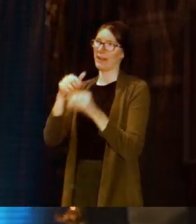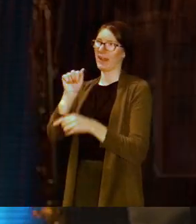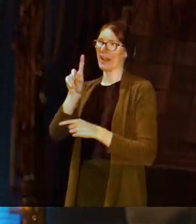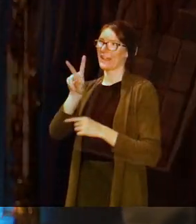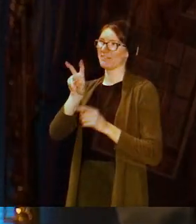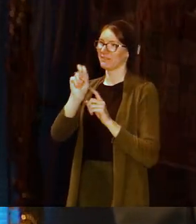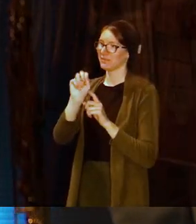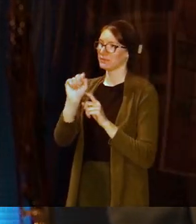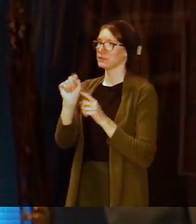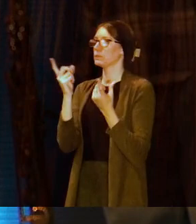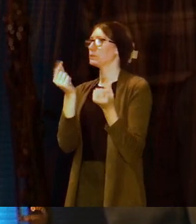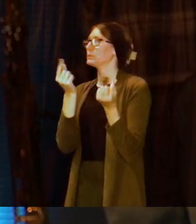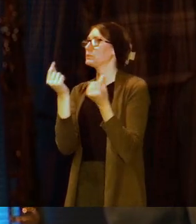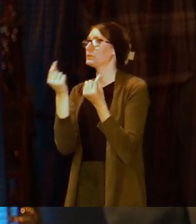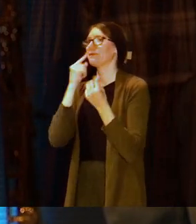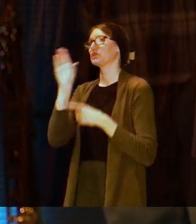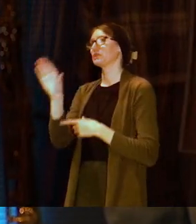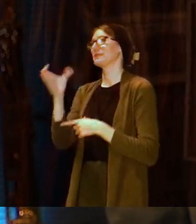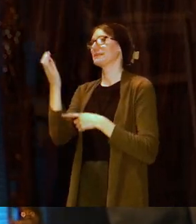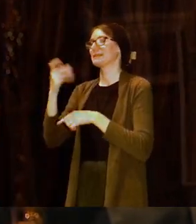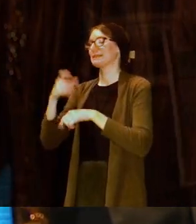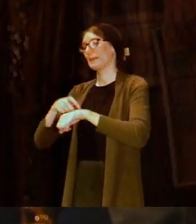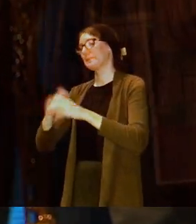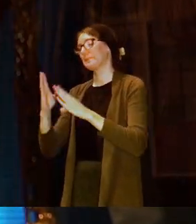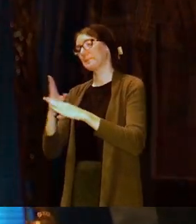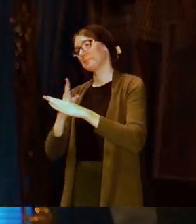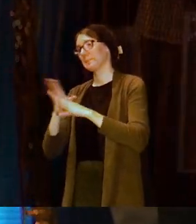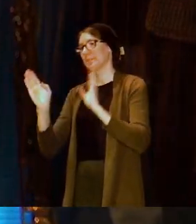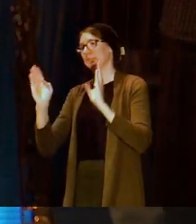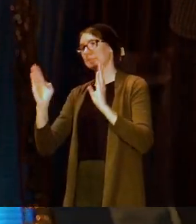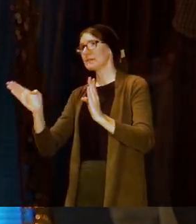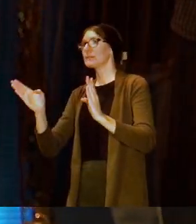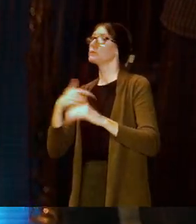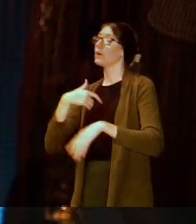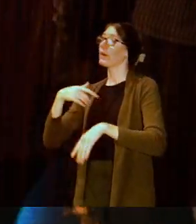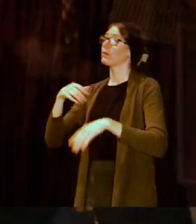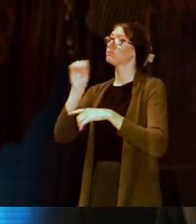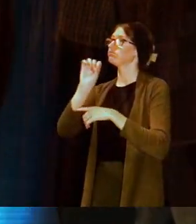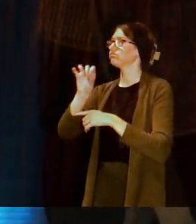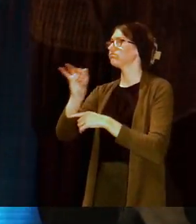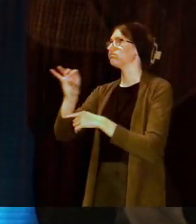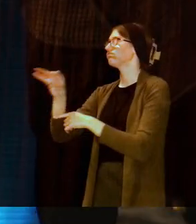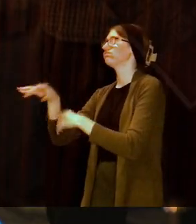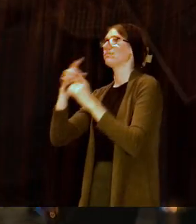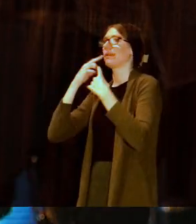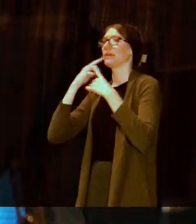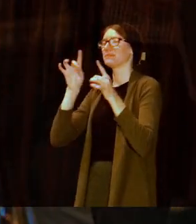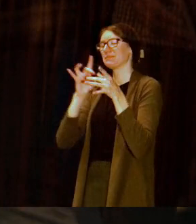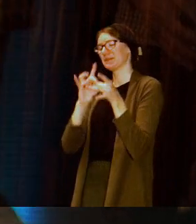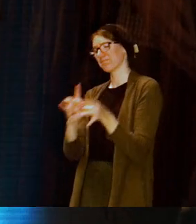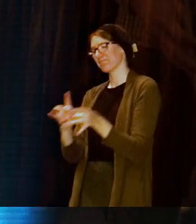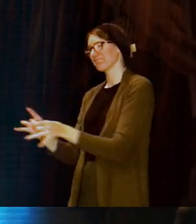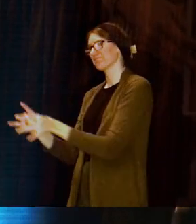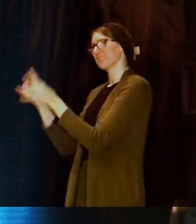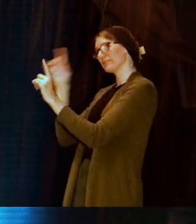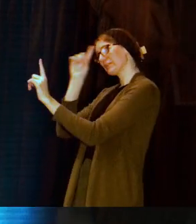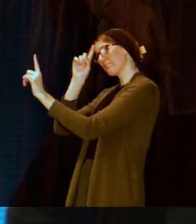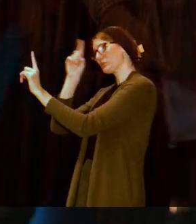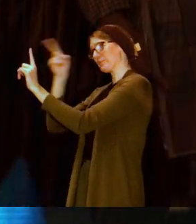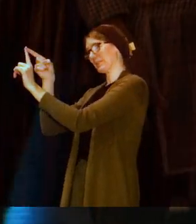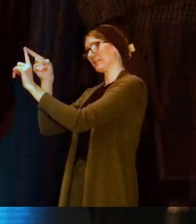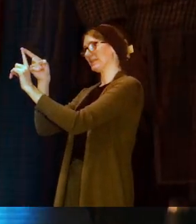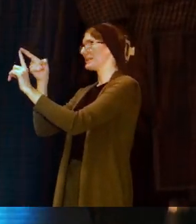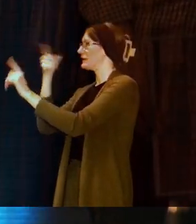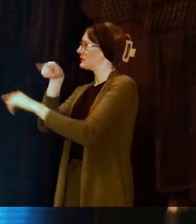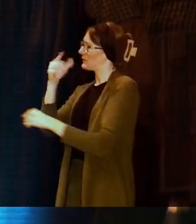doing here at Blue Ridge for the Christmas season, and so I'll just run through some of those in a minute, but I just wanted to tie them together, the purpose. A lot of